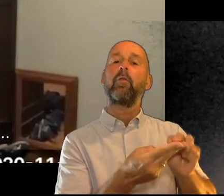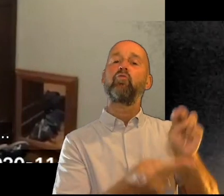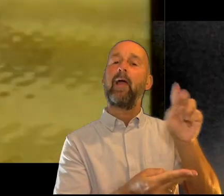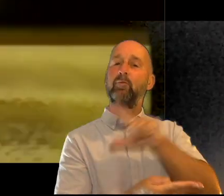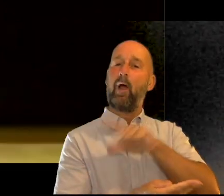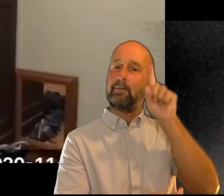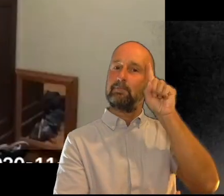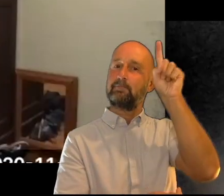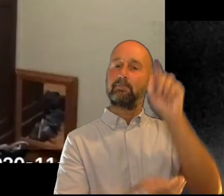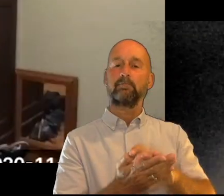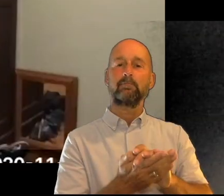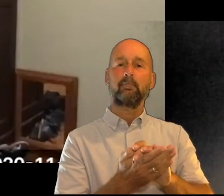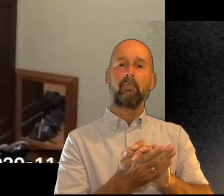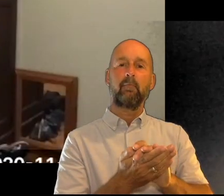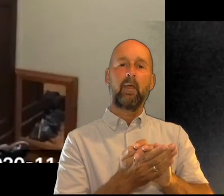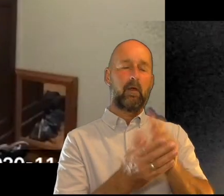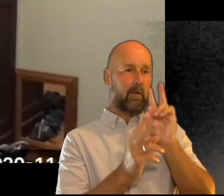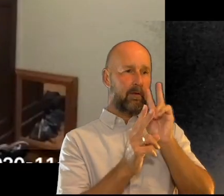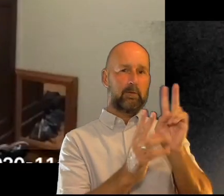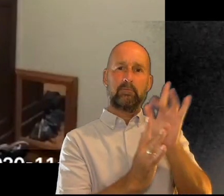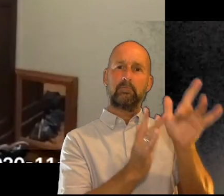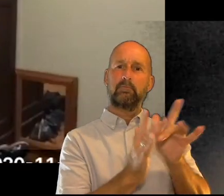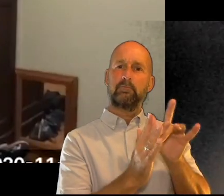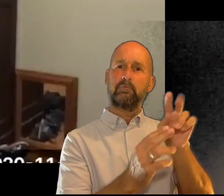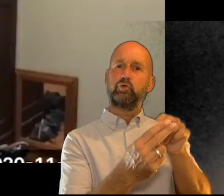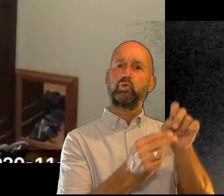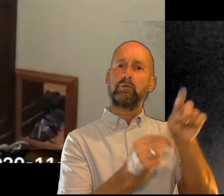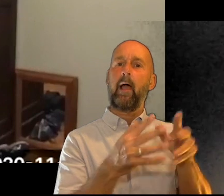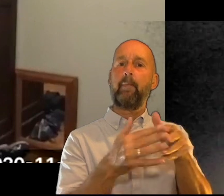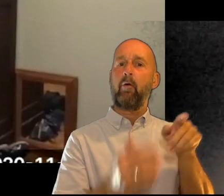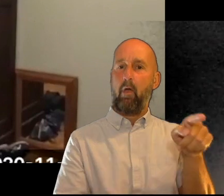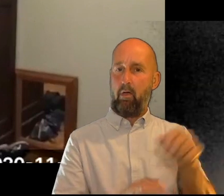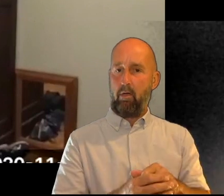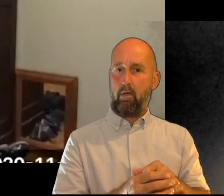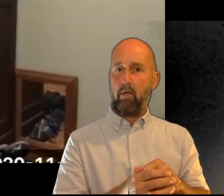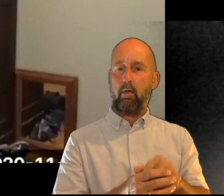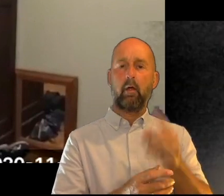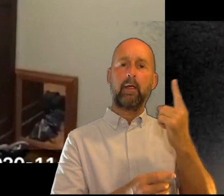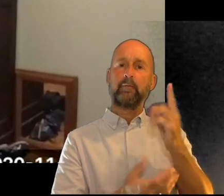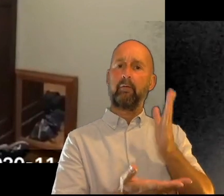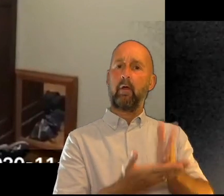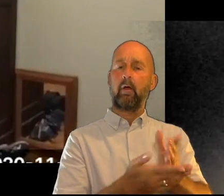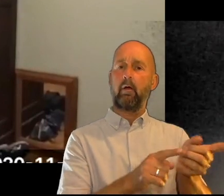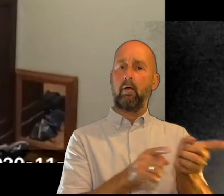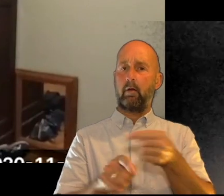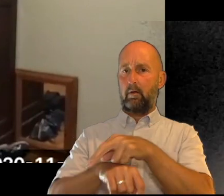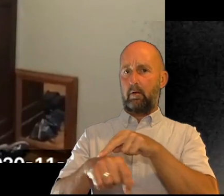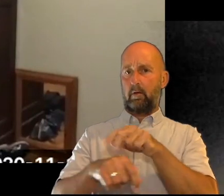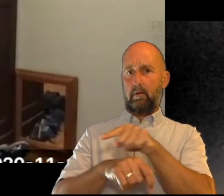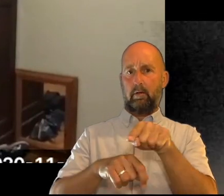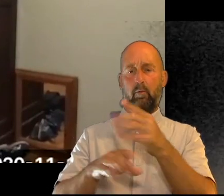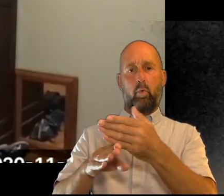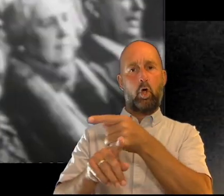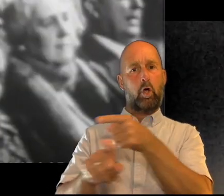Raise was reading a news story about a guy in America who did genuinely realise that quite a lot of his